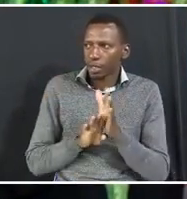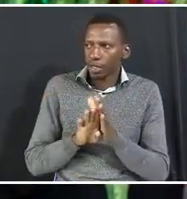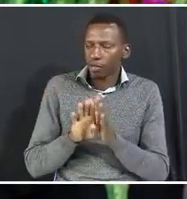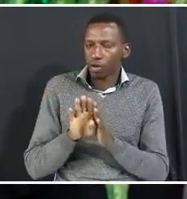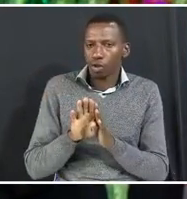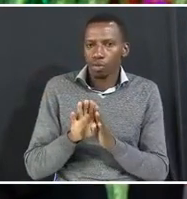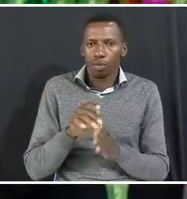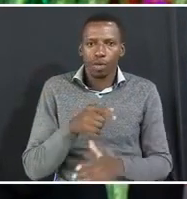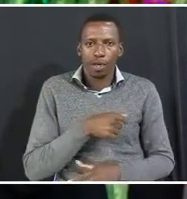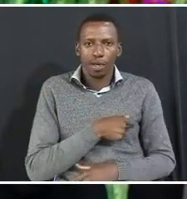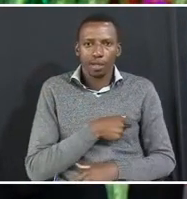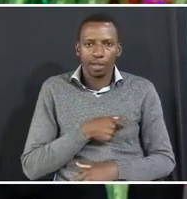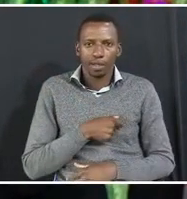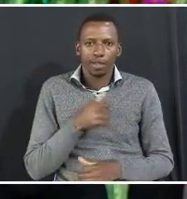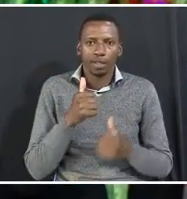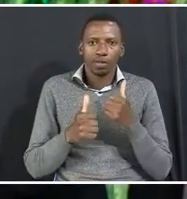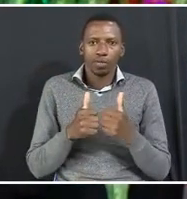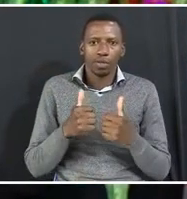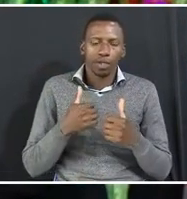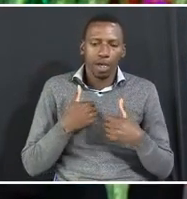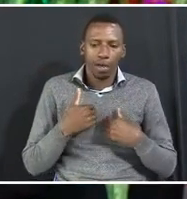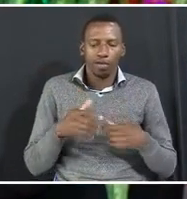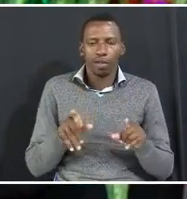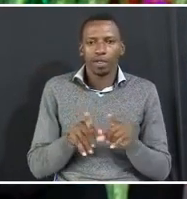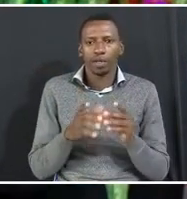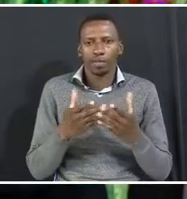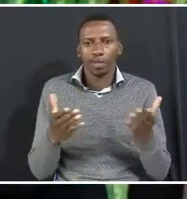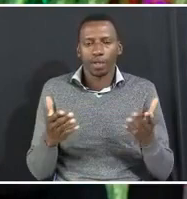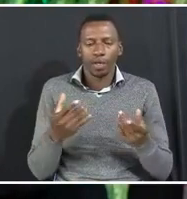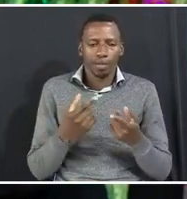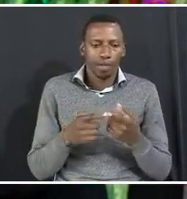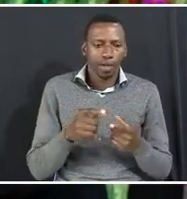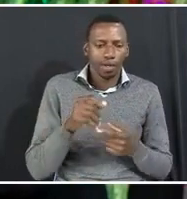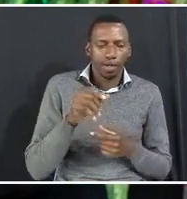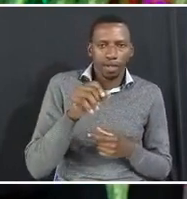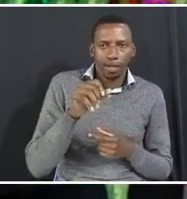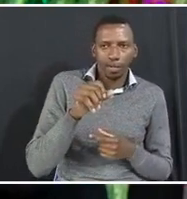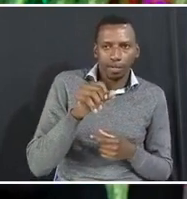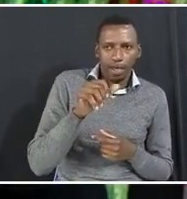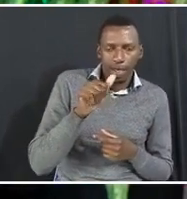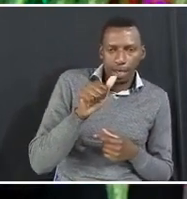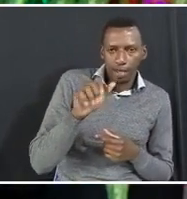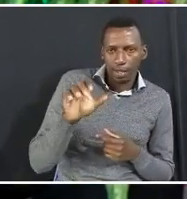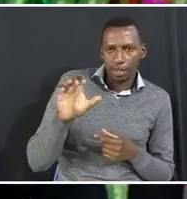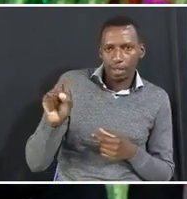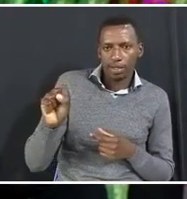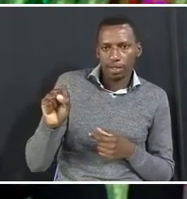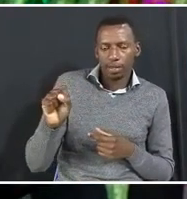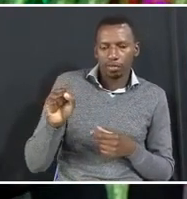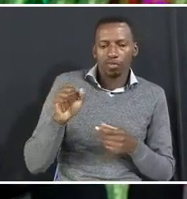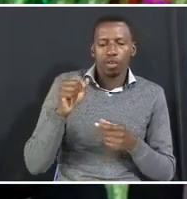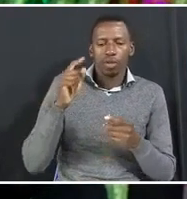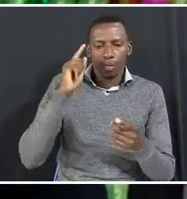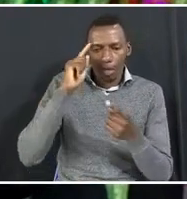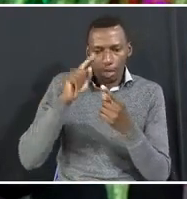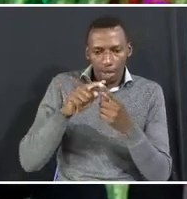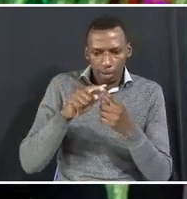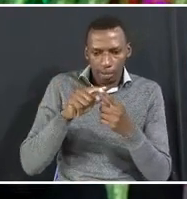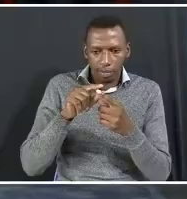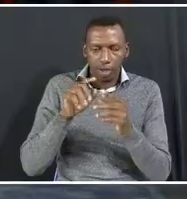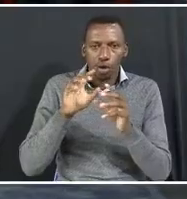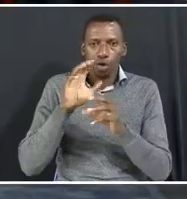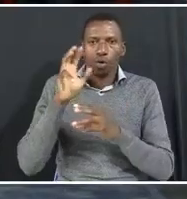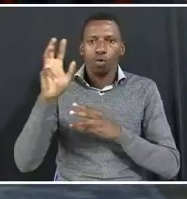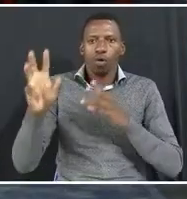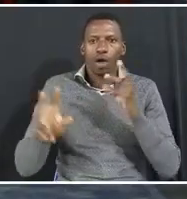a similar thing, but ACS serves the church community in view of the global mission I will go, which